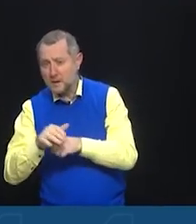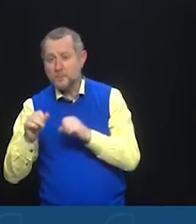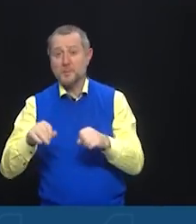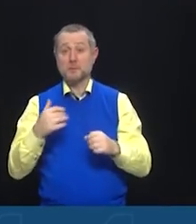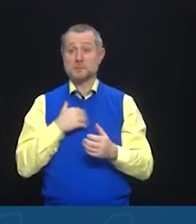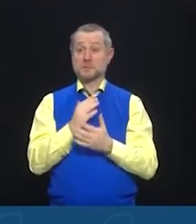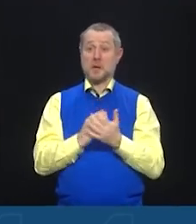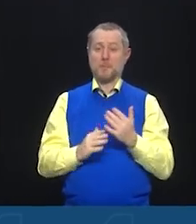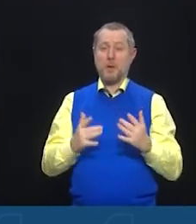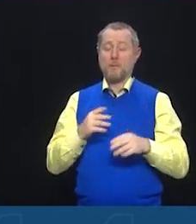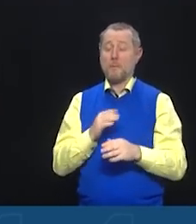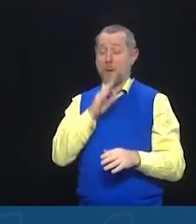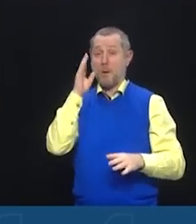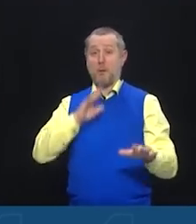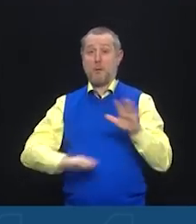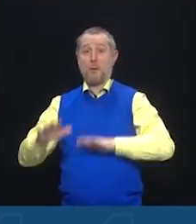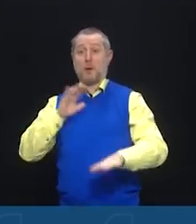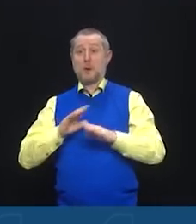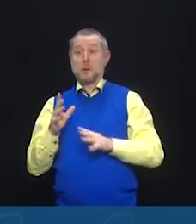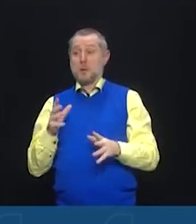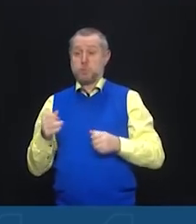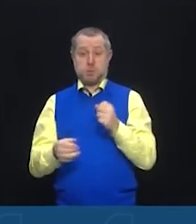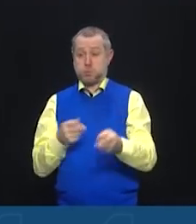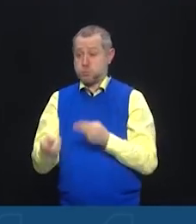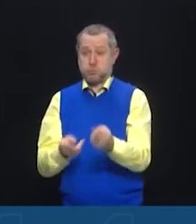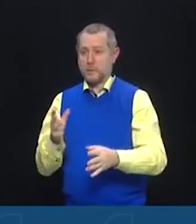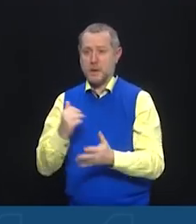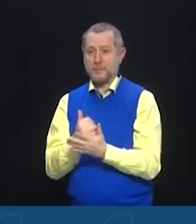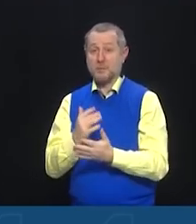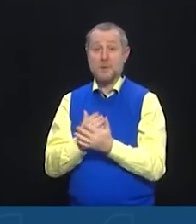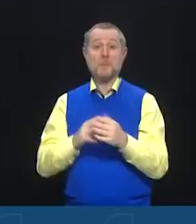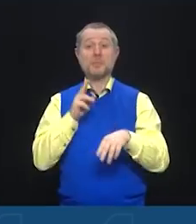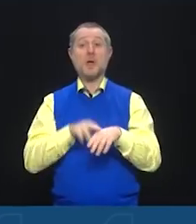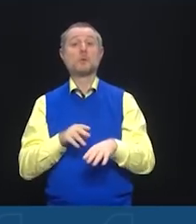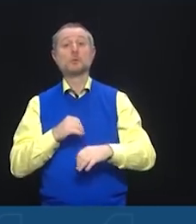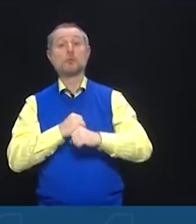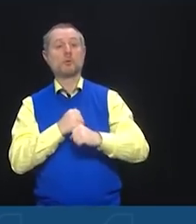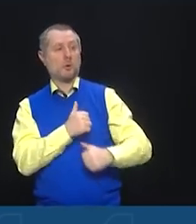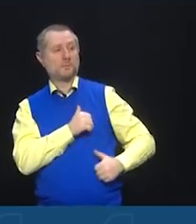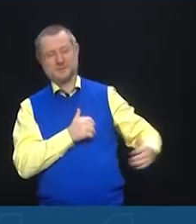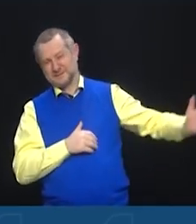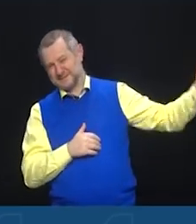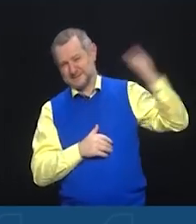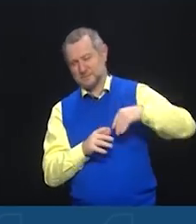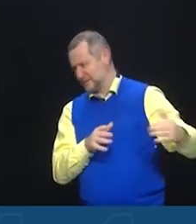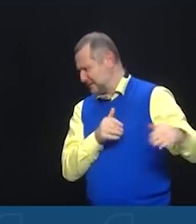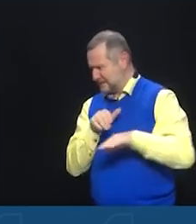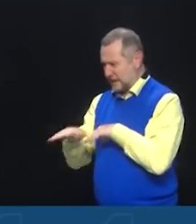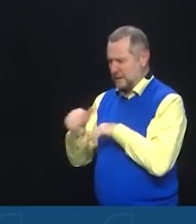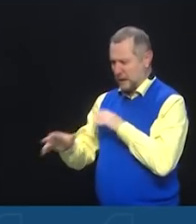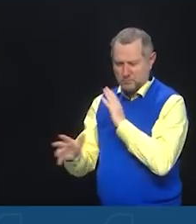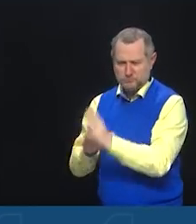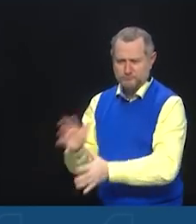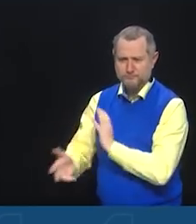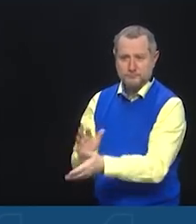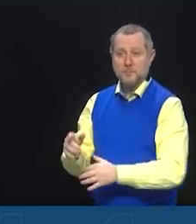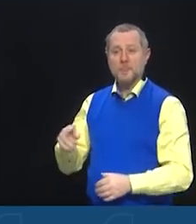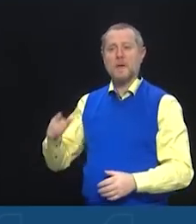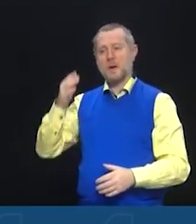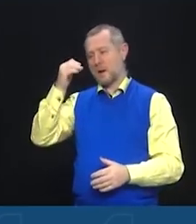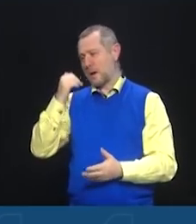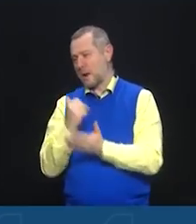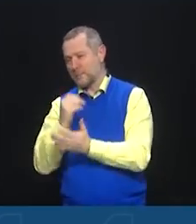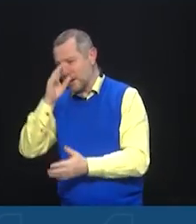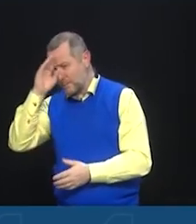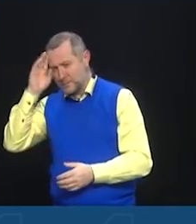in reinforcements. Literally, the National Guard was called in to help some of our hospitals and our nursing homes. And you